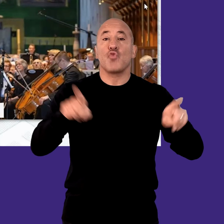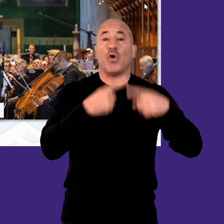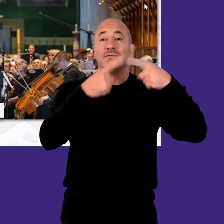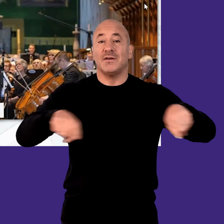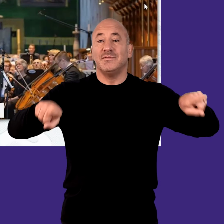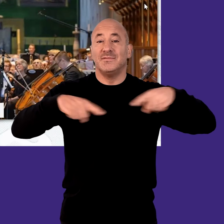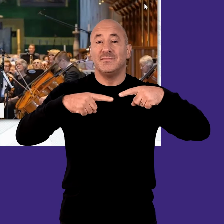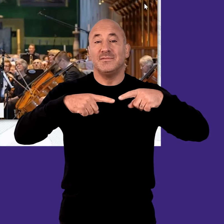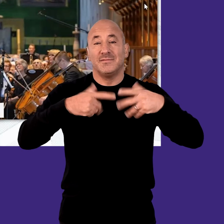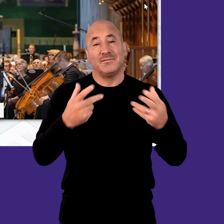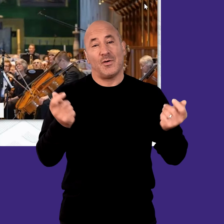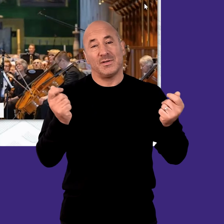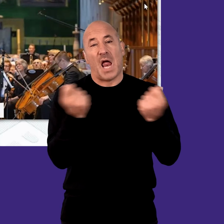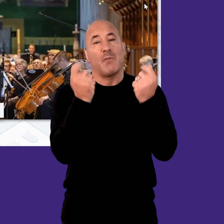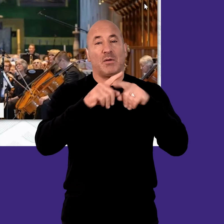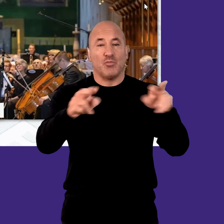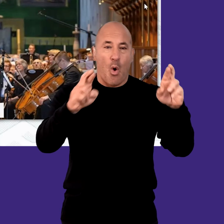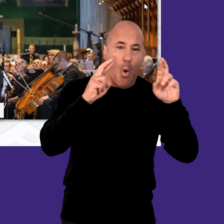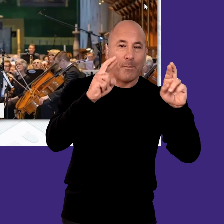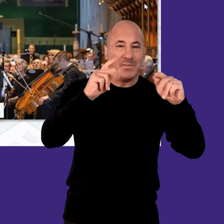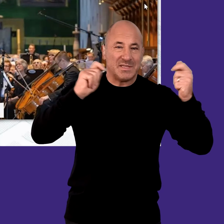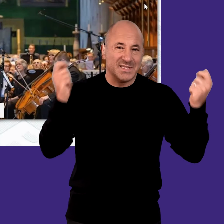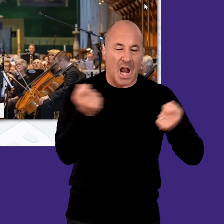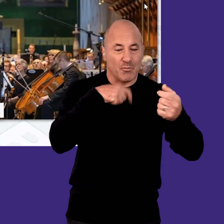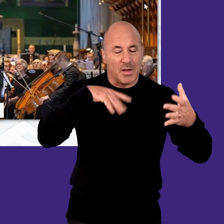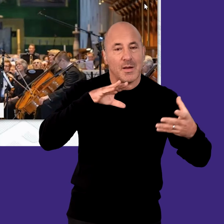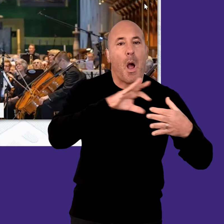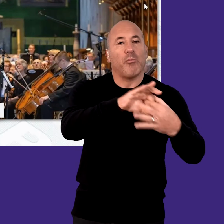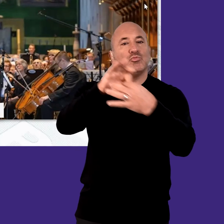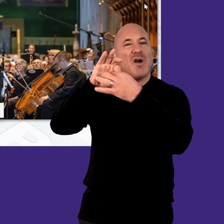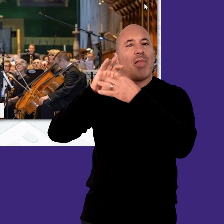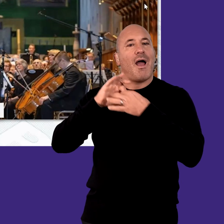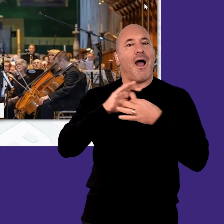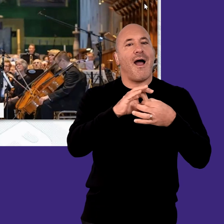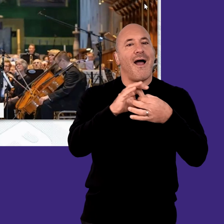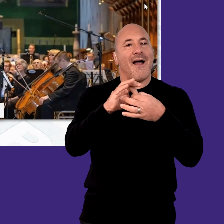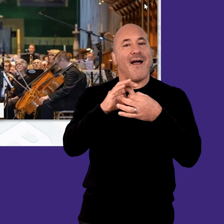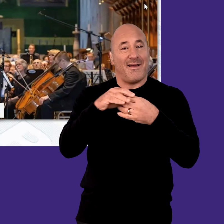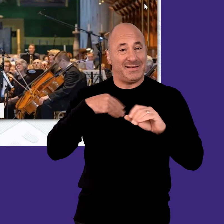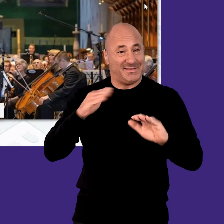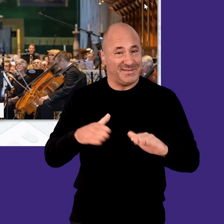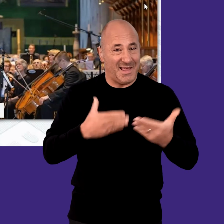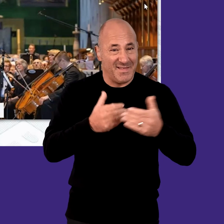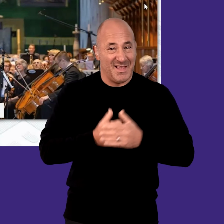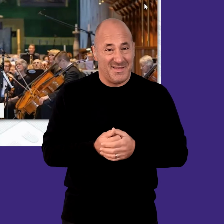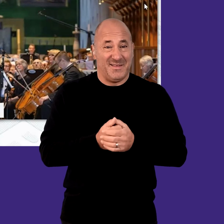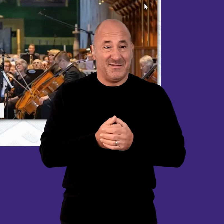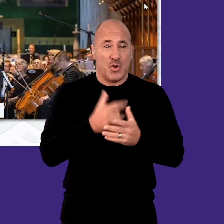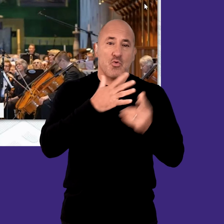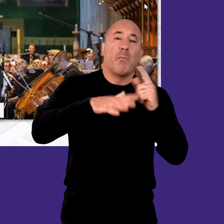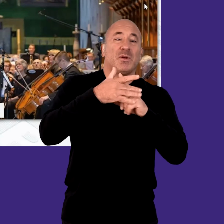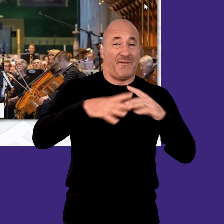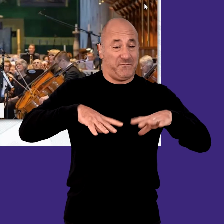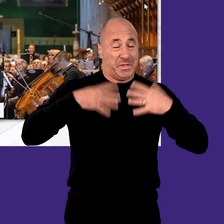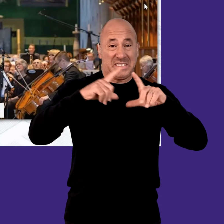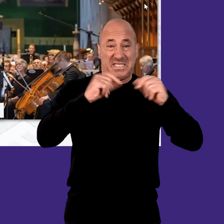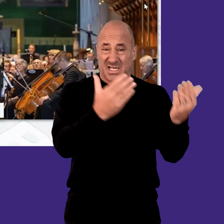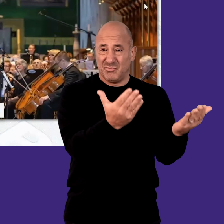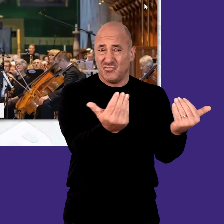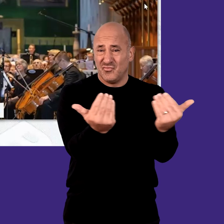delivered a concert at the end of the year, celebrating hope and